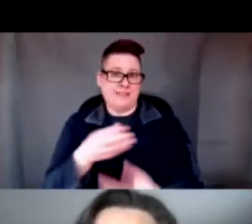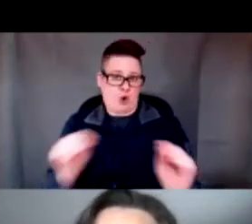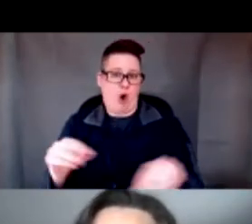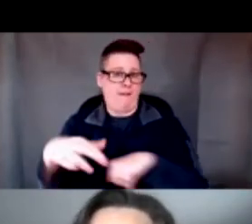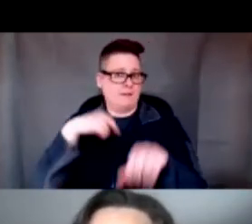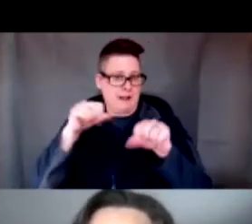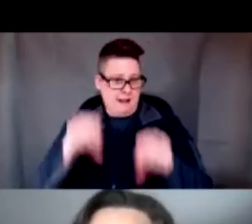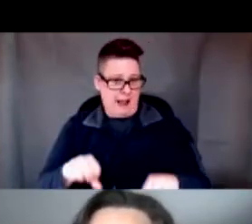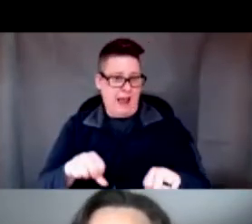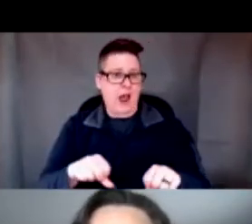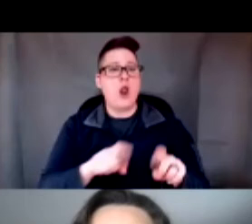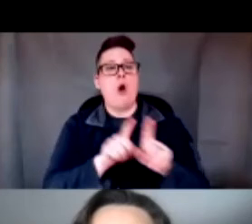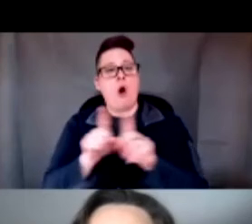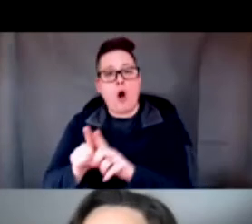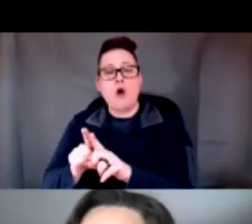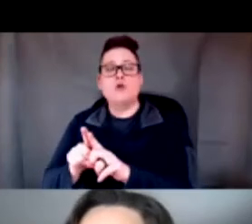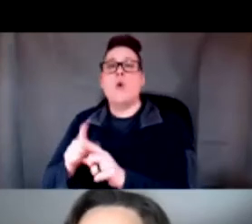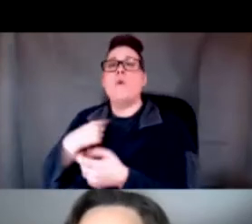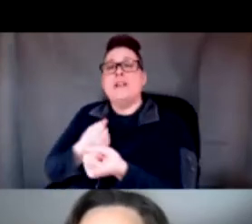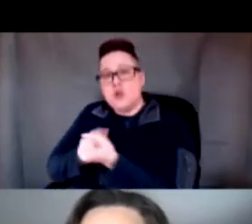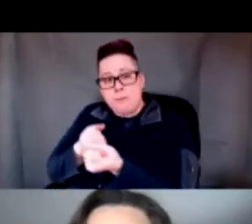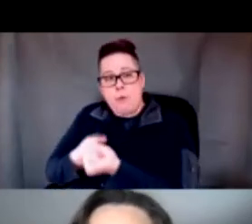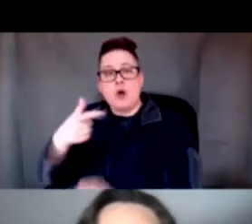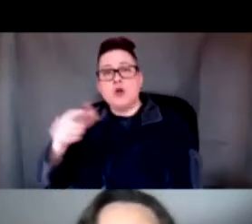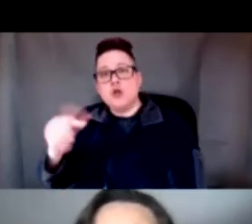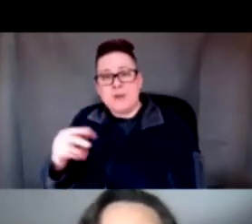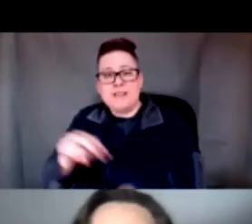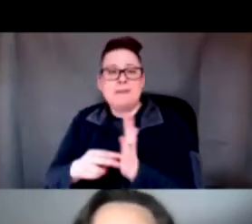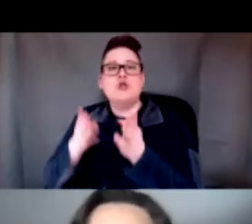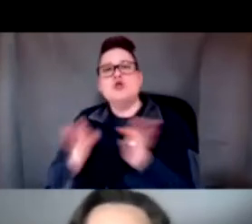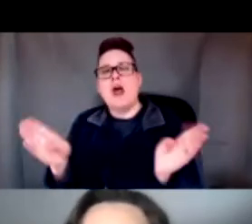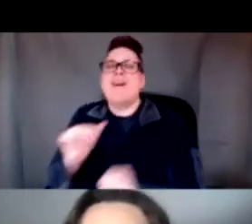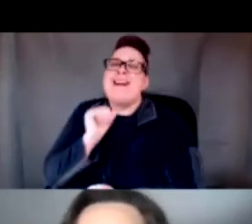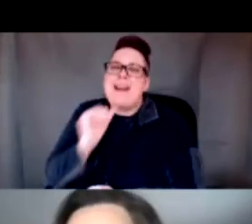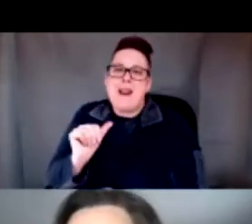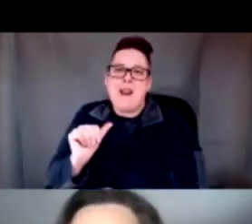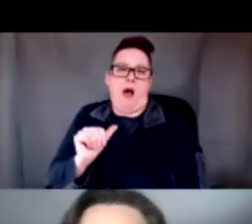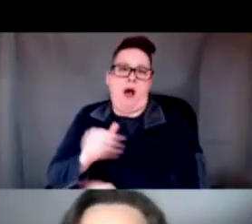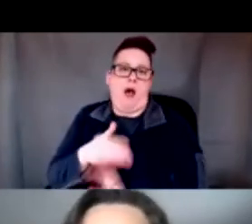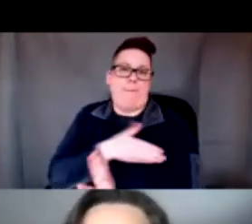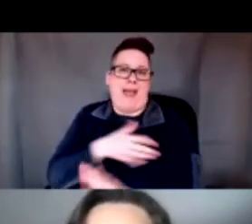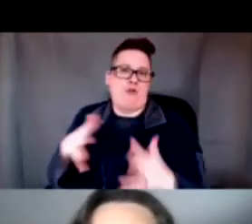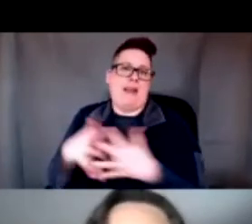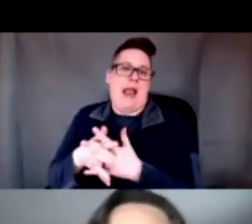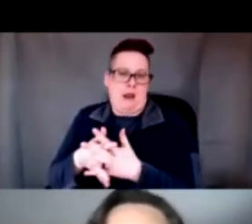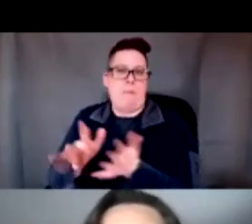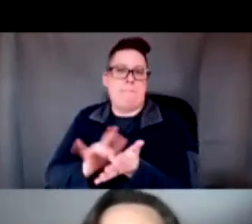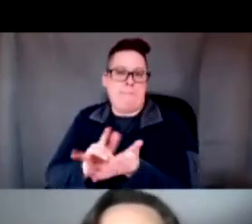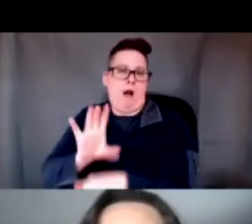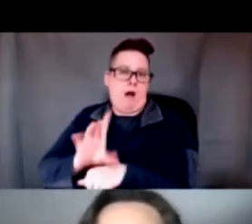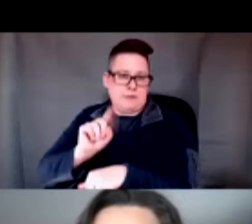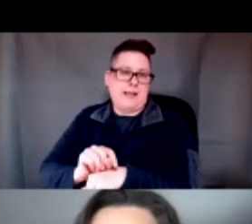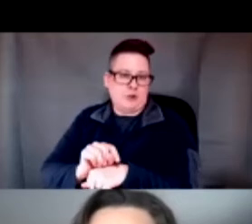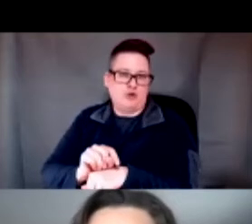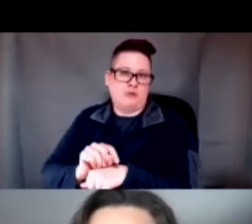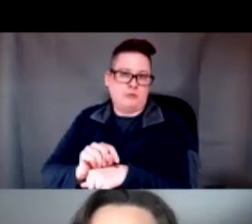to support the GOG practice specifically, we do general non-perinatal medication consultations.